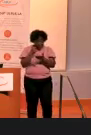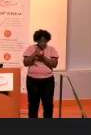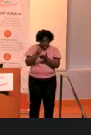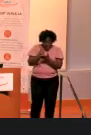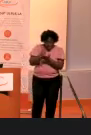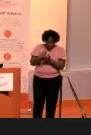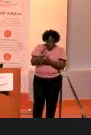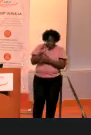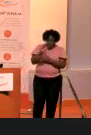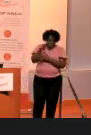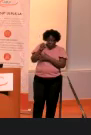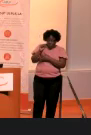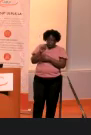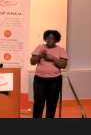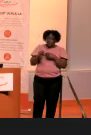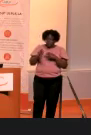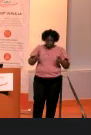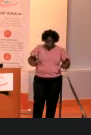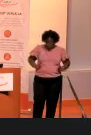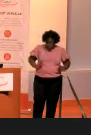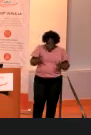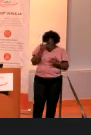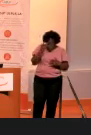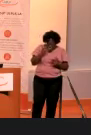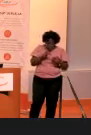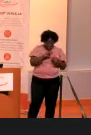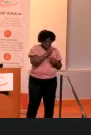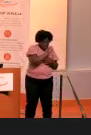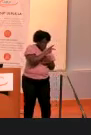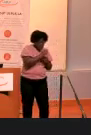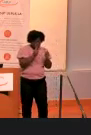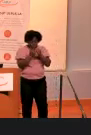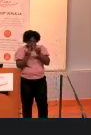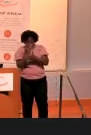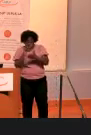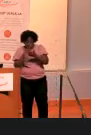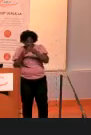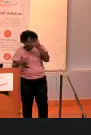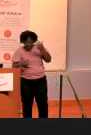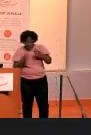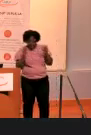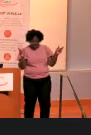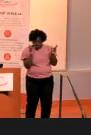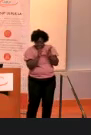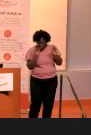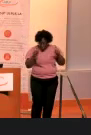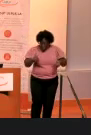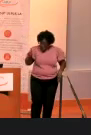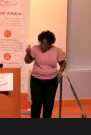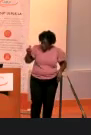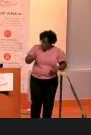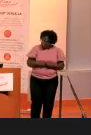GLP-1 medication be taken with these new medications recommended for lupus nephritis treatment, like the steroid and calcineurin